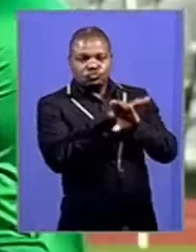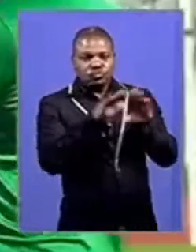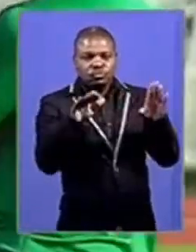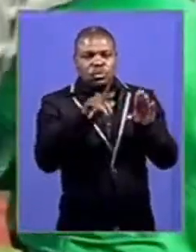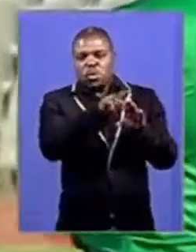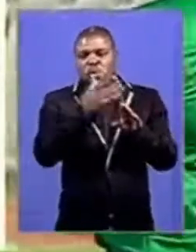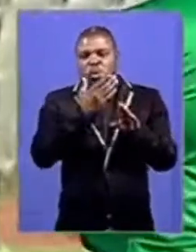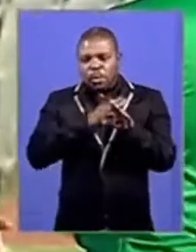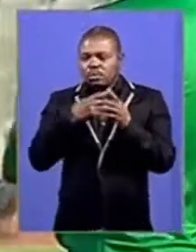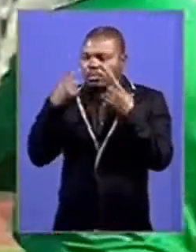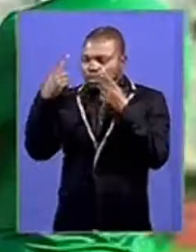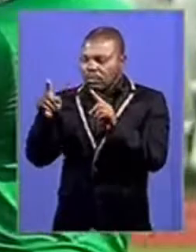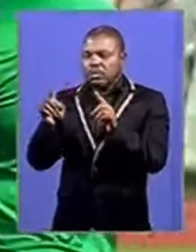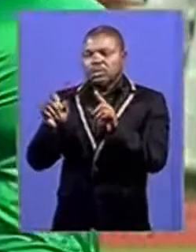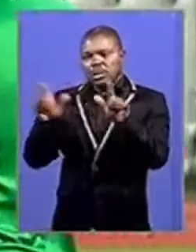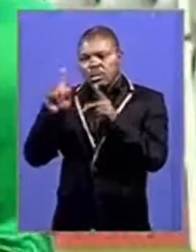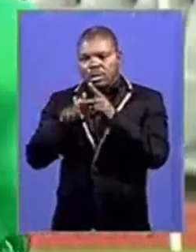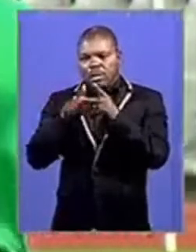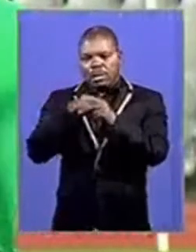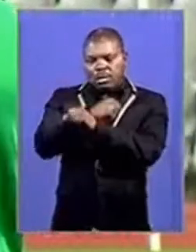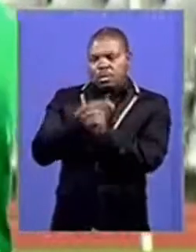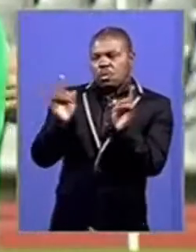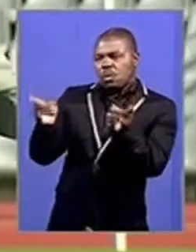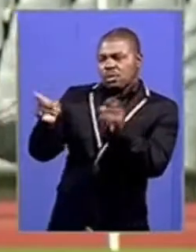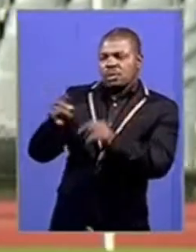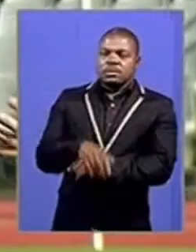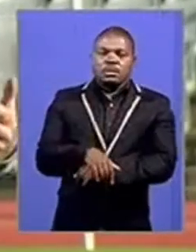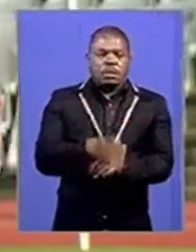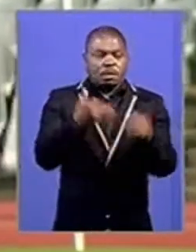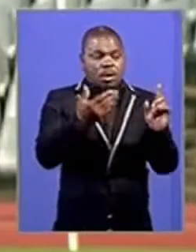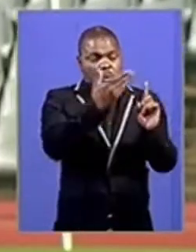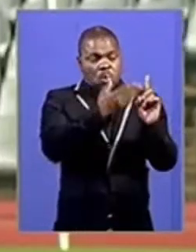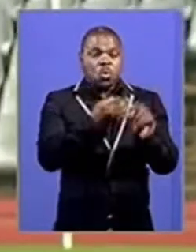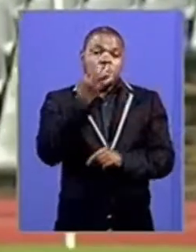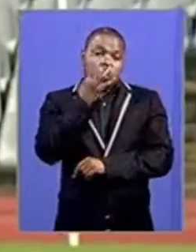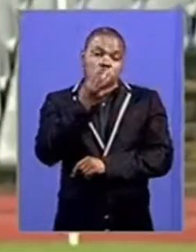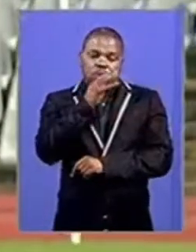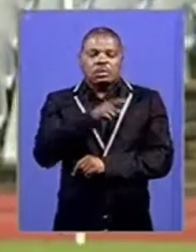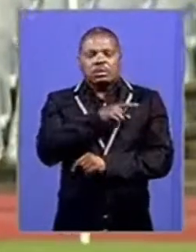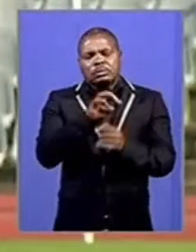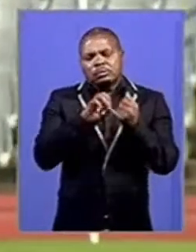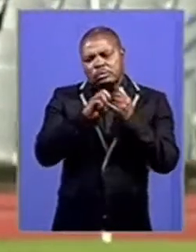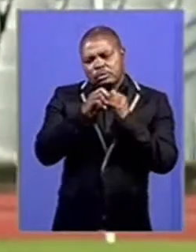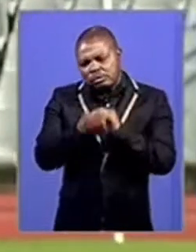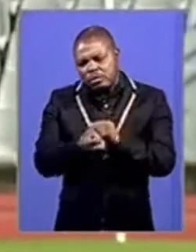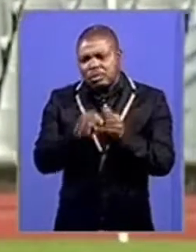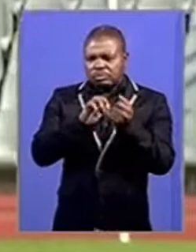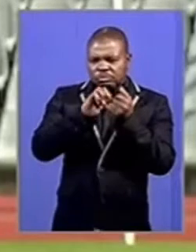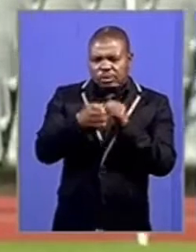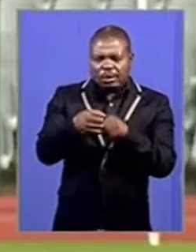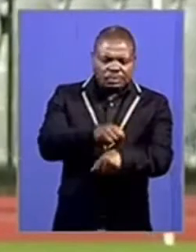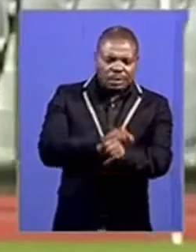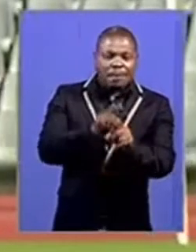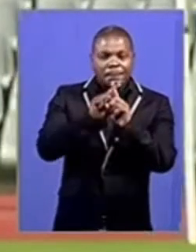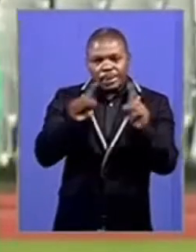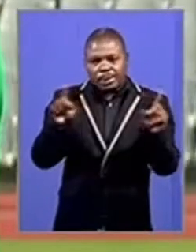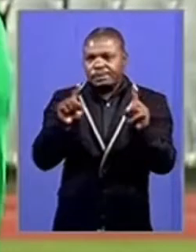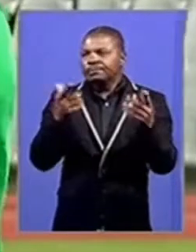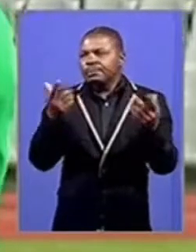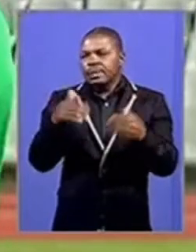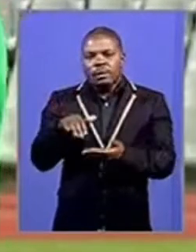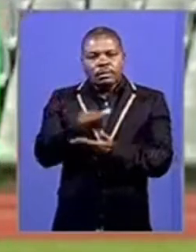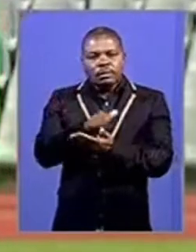ga Orlando Pirates le Mamelodi Sundowns. Gabjale Broos o re o lekile ka gohle efela ga a kgone go humana moralo